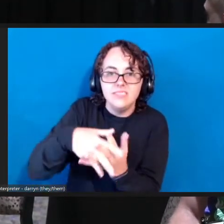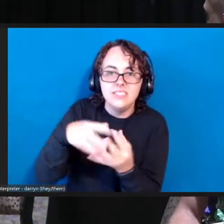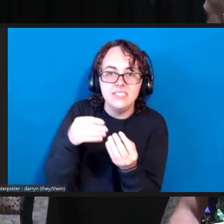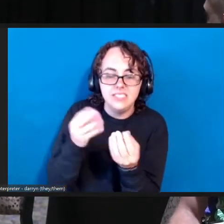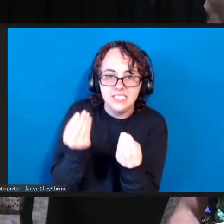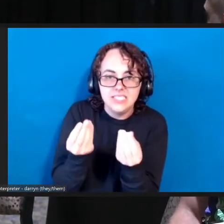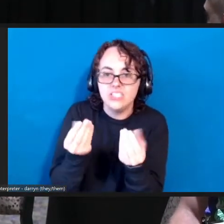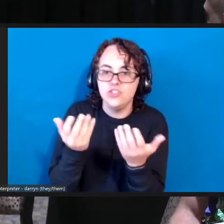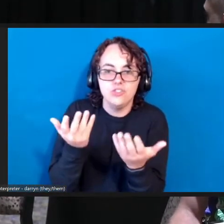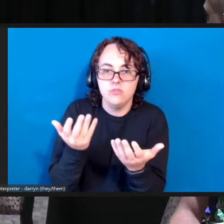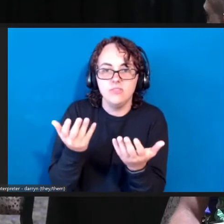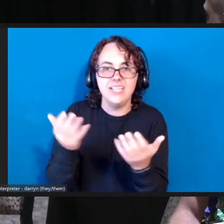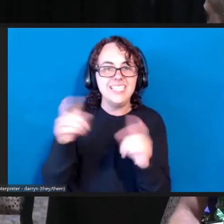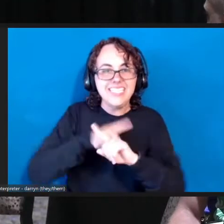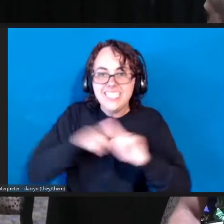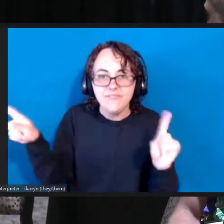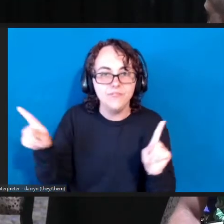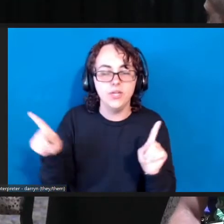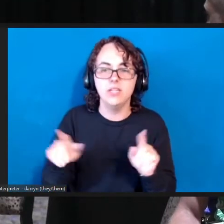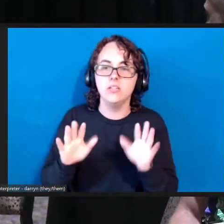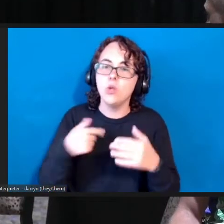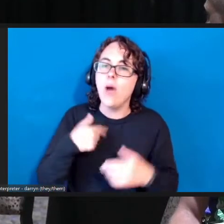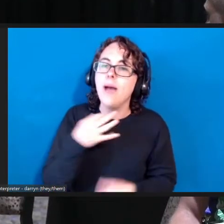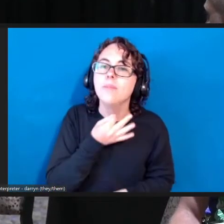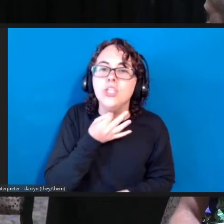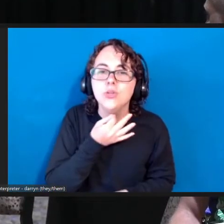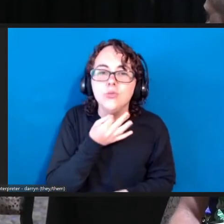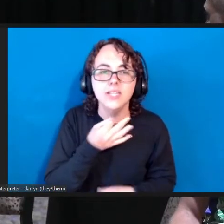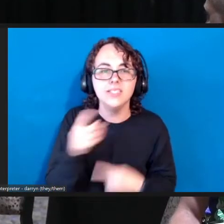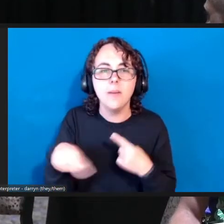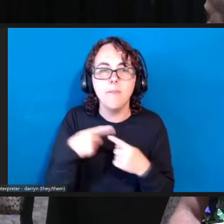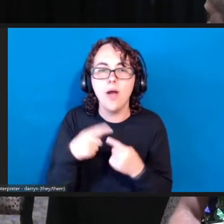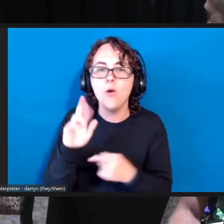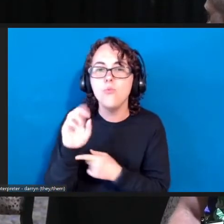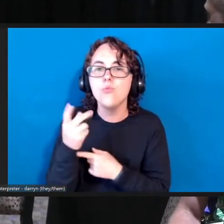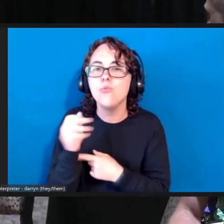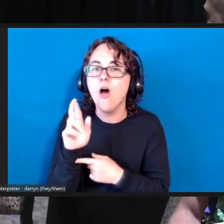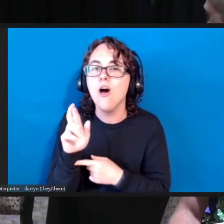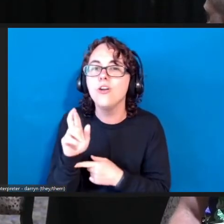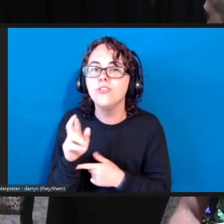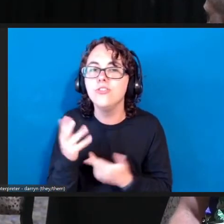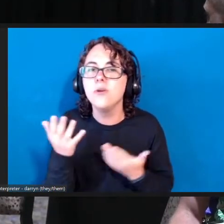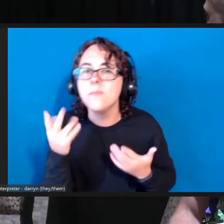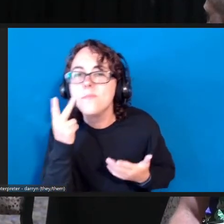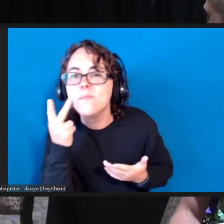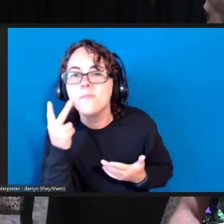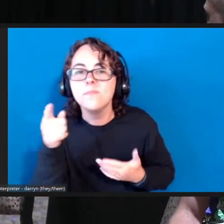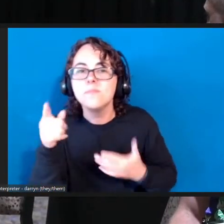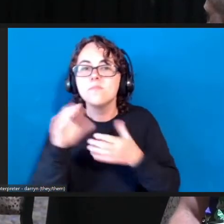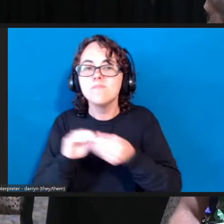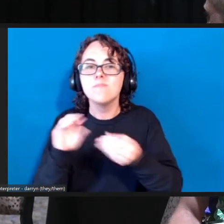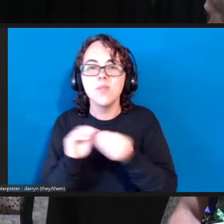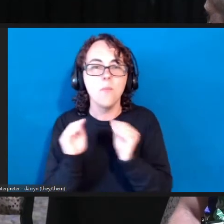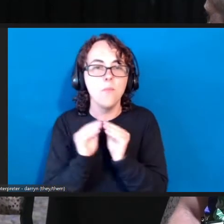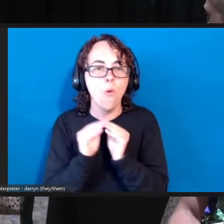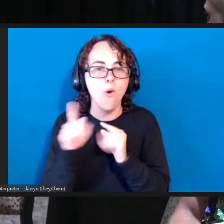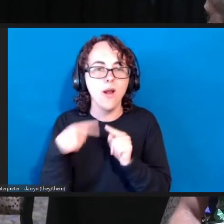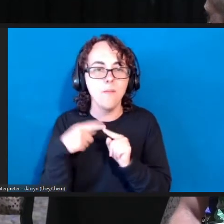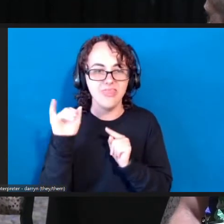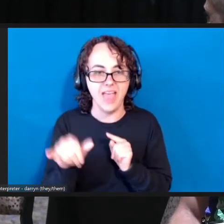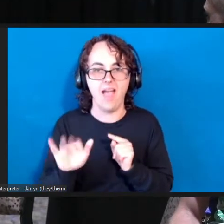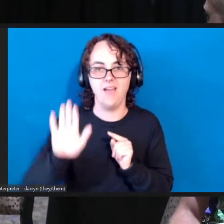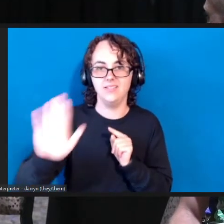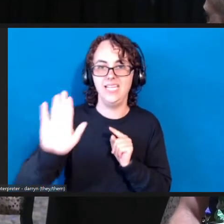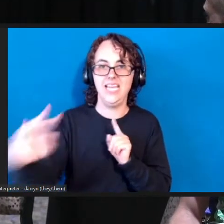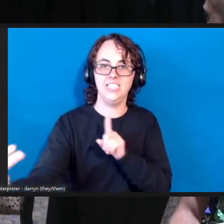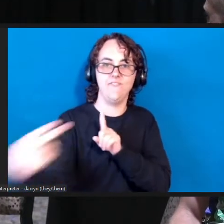So I'm really curious about Roger to now, you know, talk a little more about that and his view